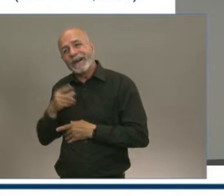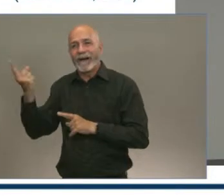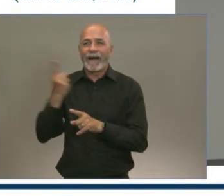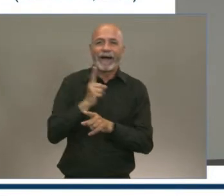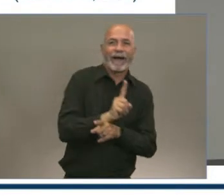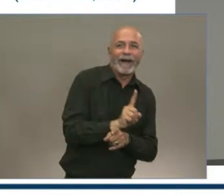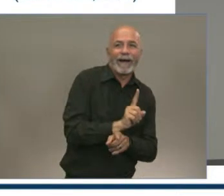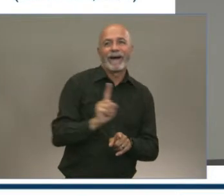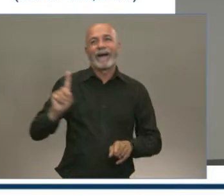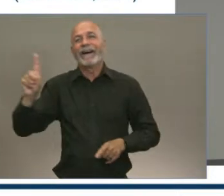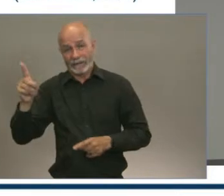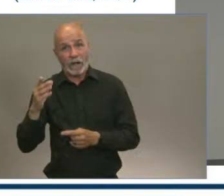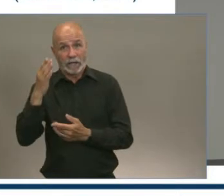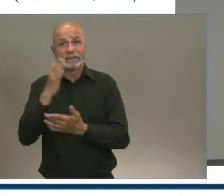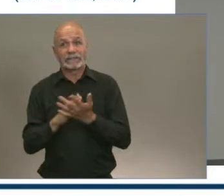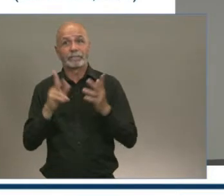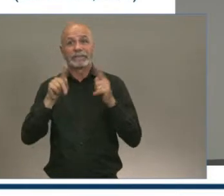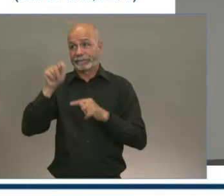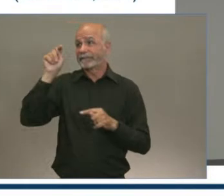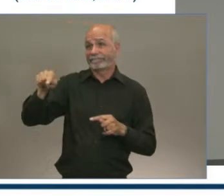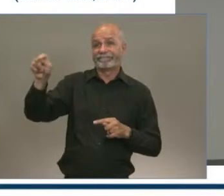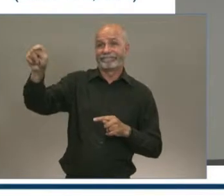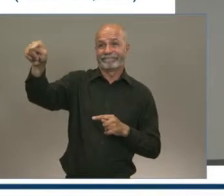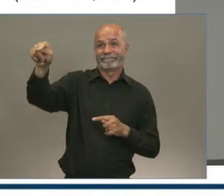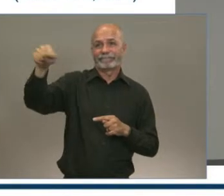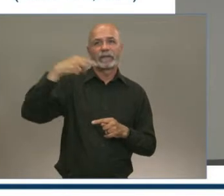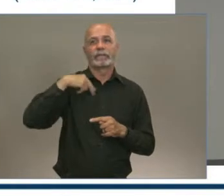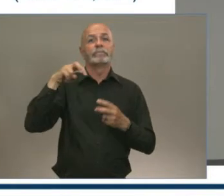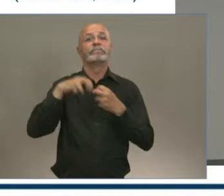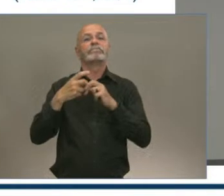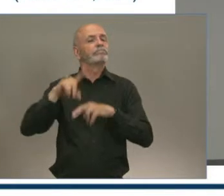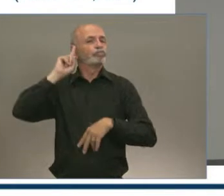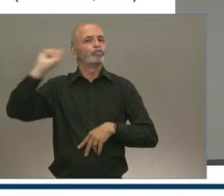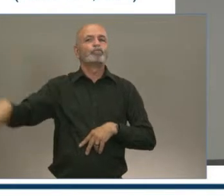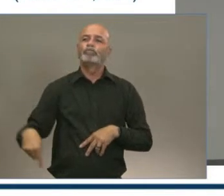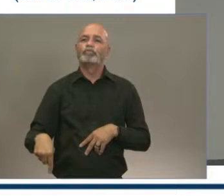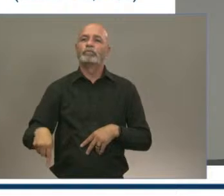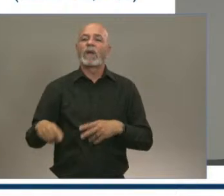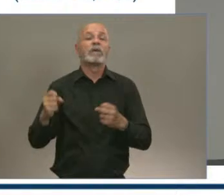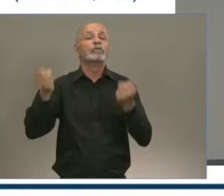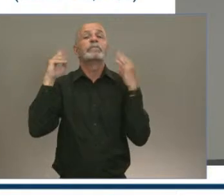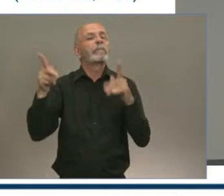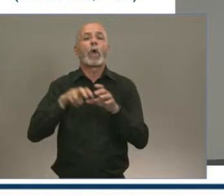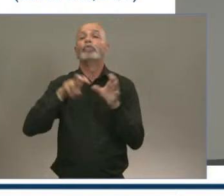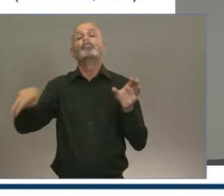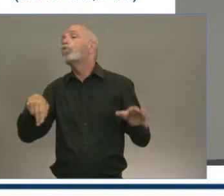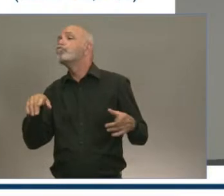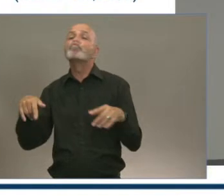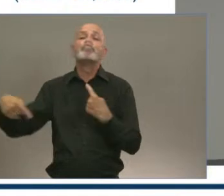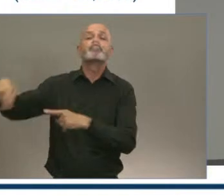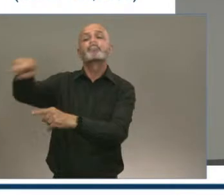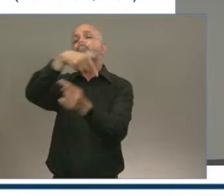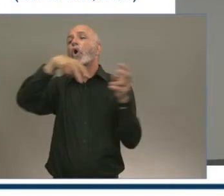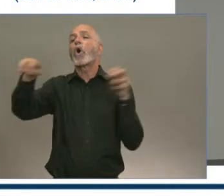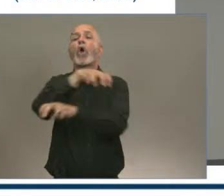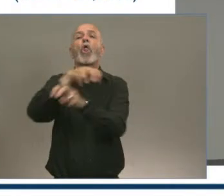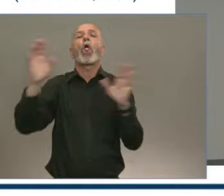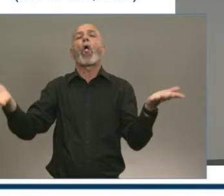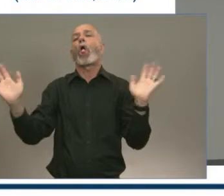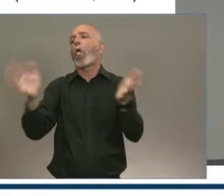had problems with adherence to limitations on when people get out of cars. There was mixing between cars. It's a time